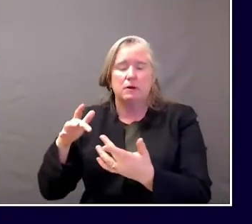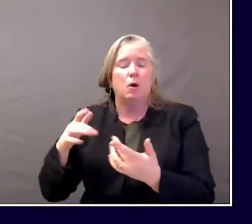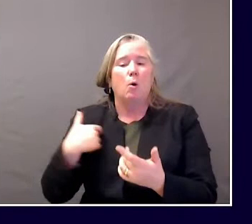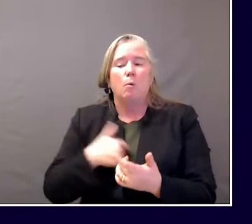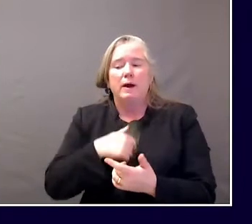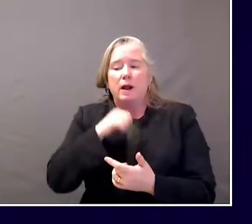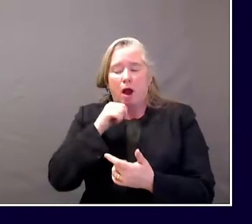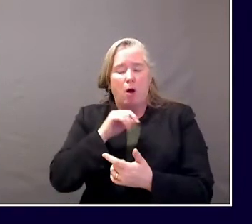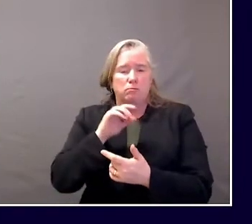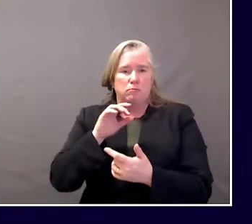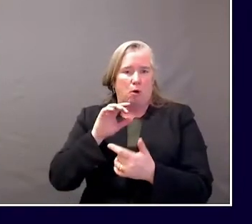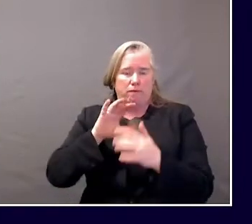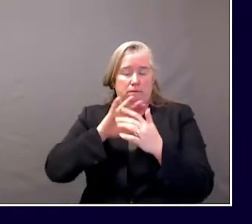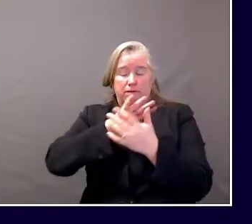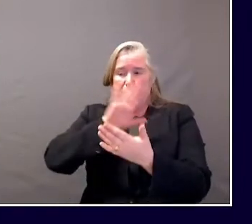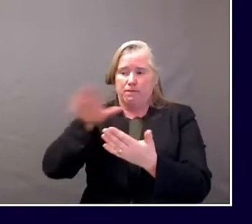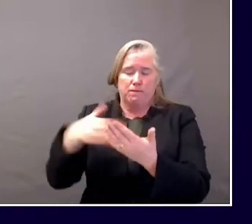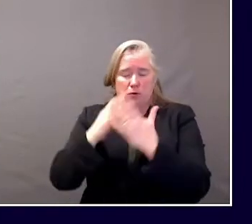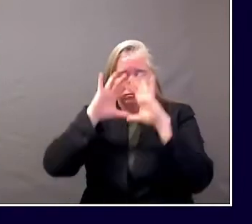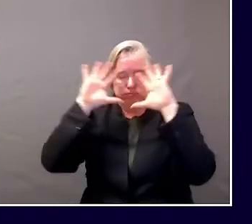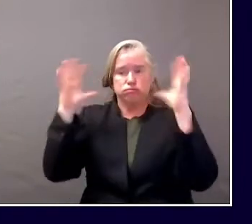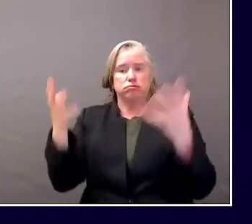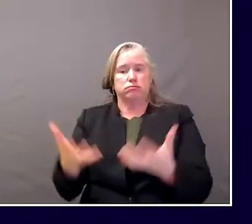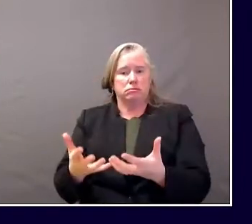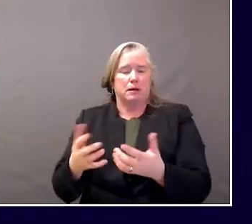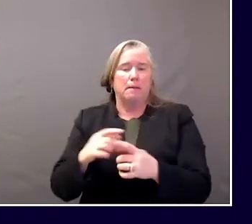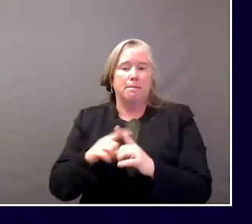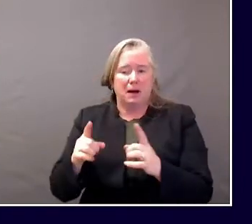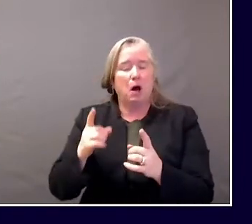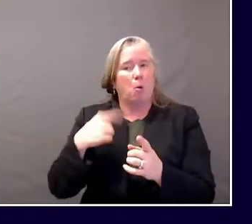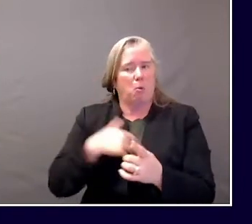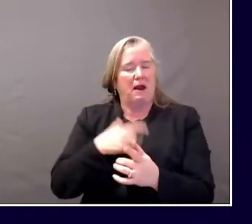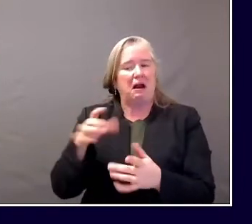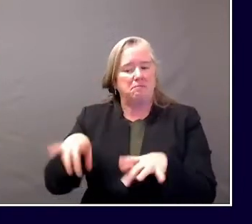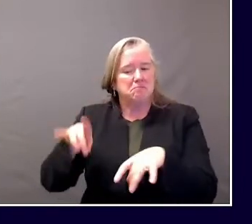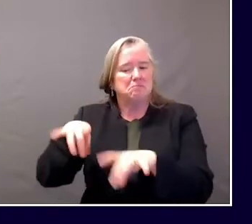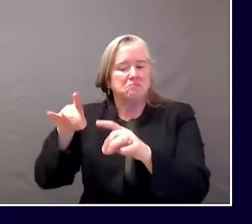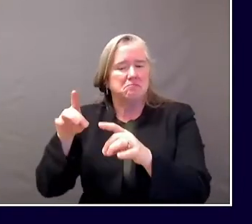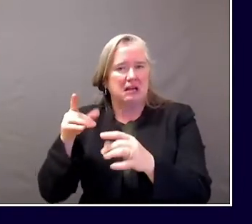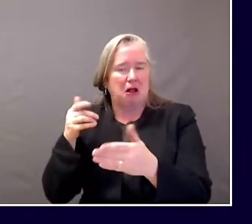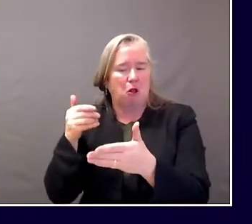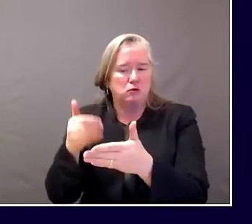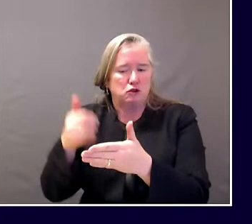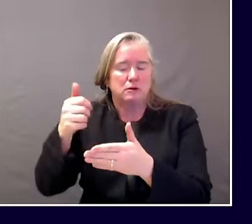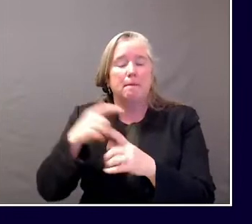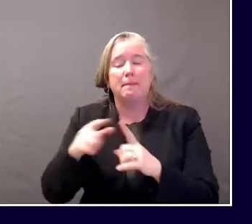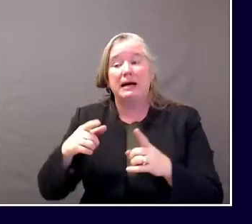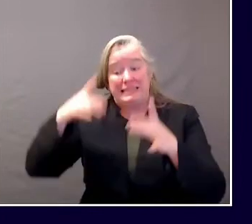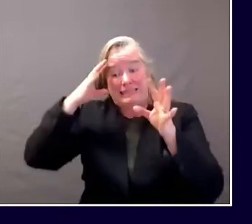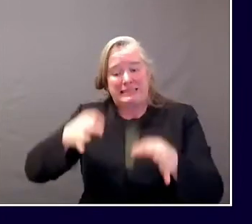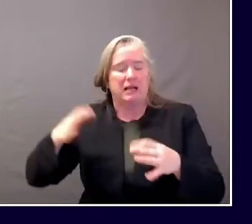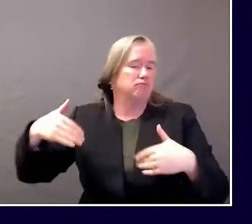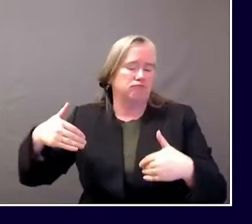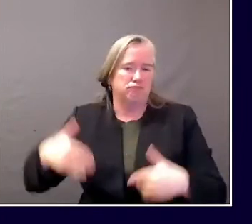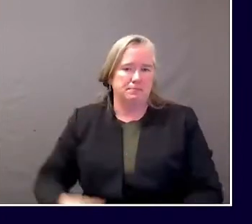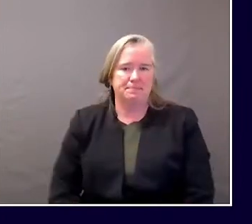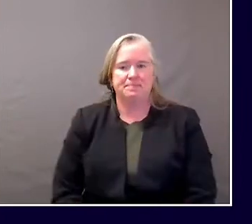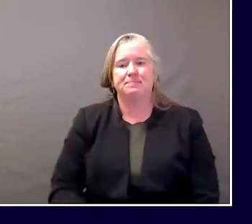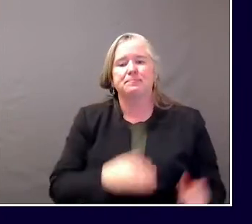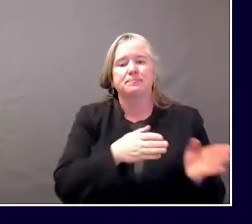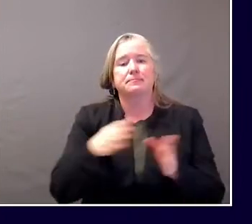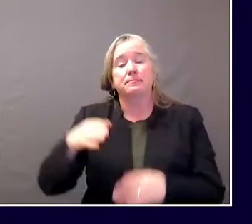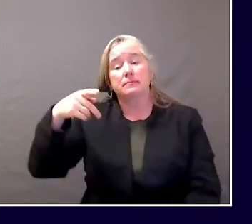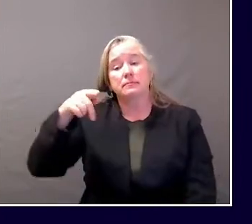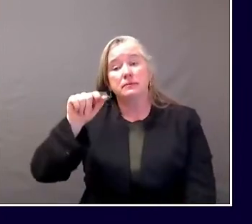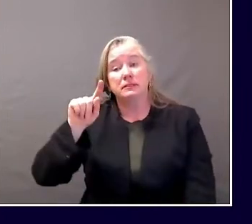that. Right now, the team hasn't come to any conclusions. Thank you. Going to turn it over to Patrick Whittle at the